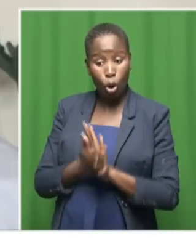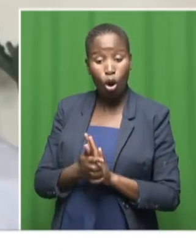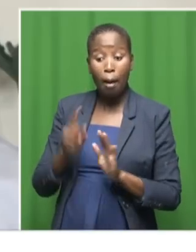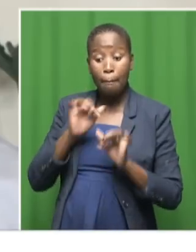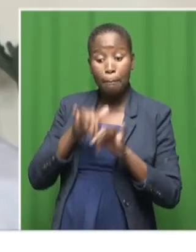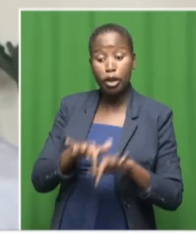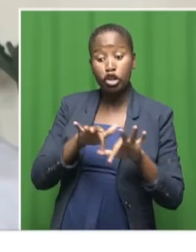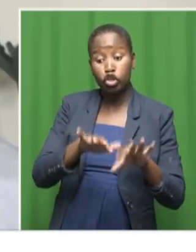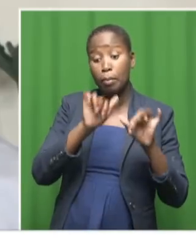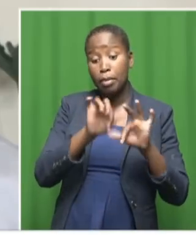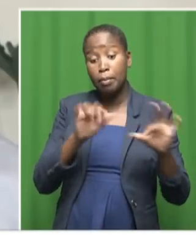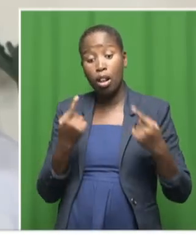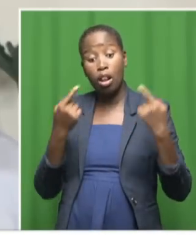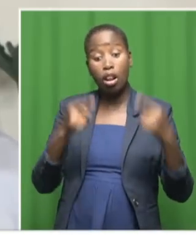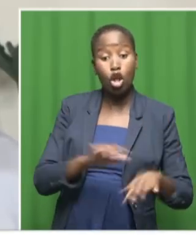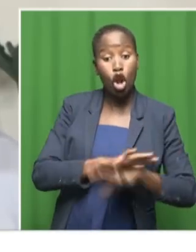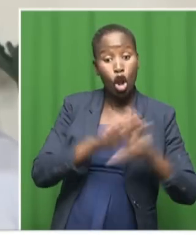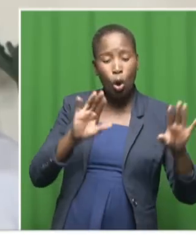beaches?